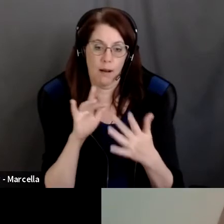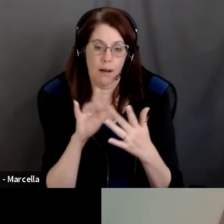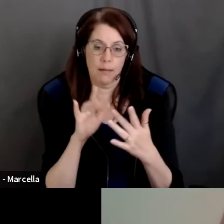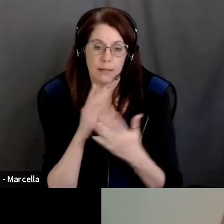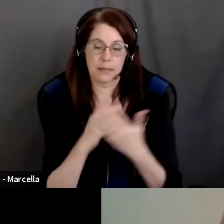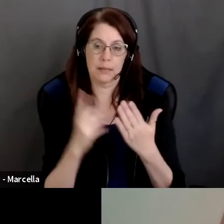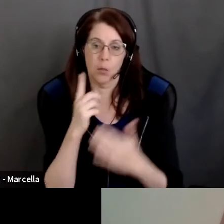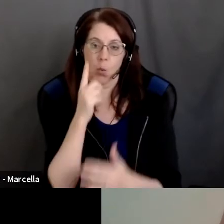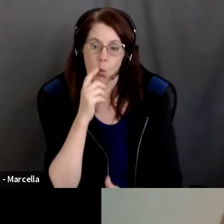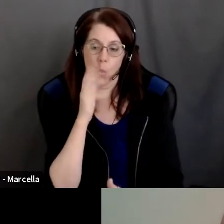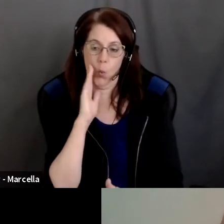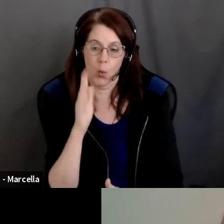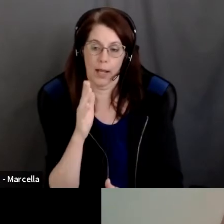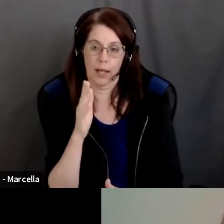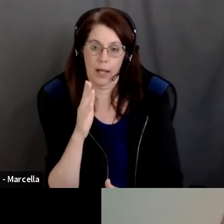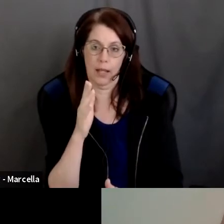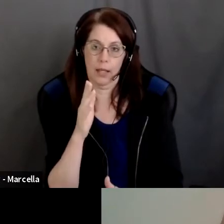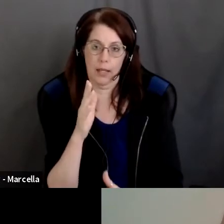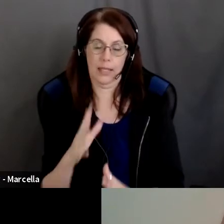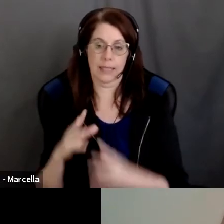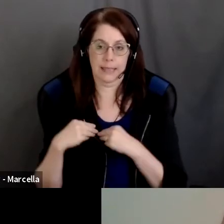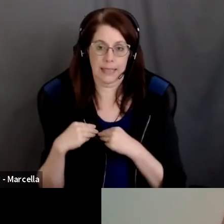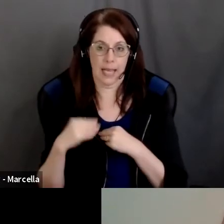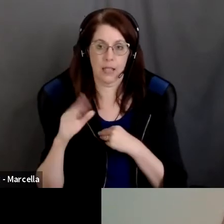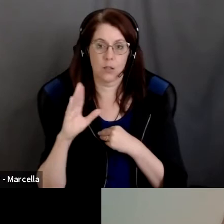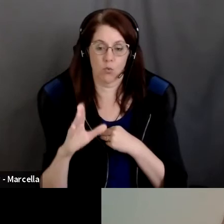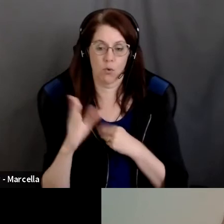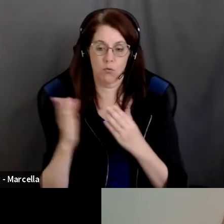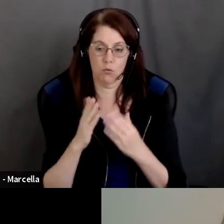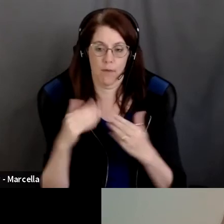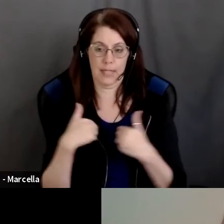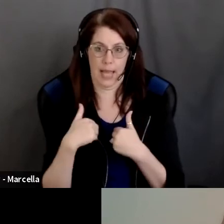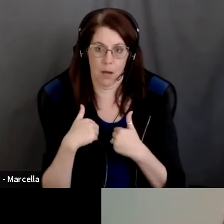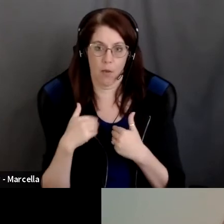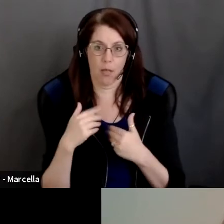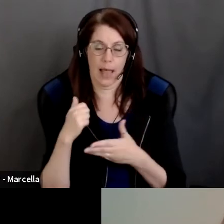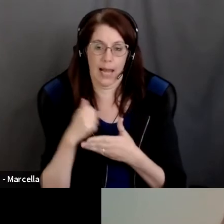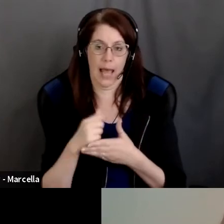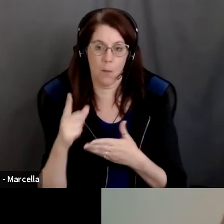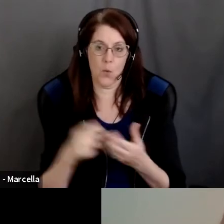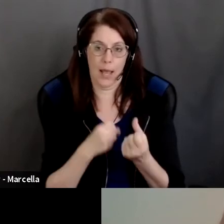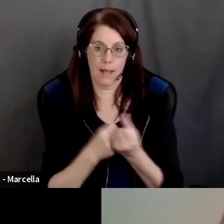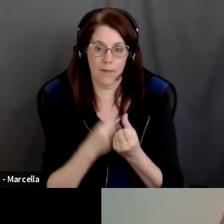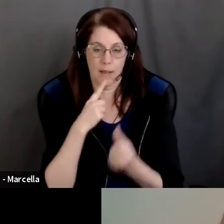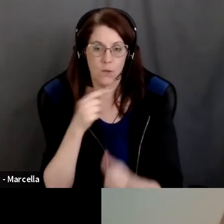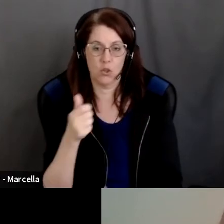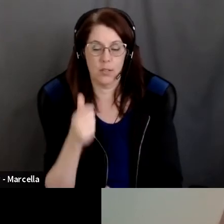who will take your service animal in and help you advocate on your